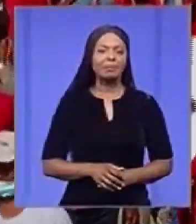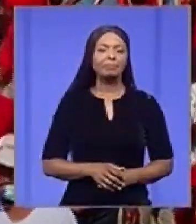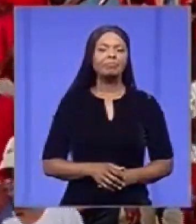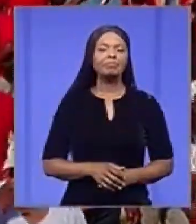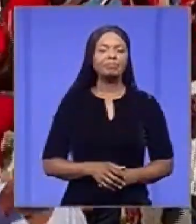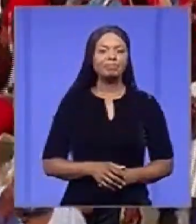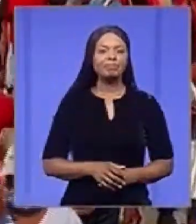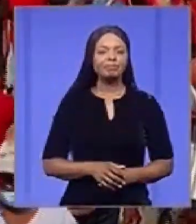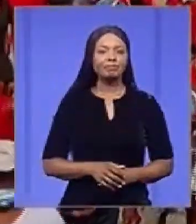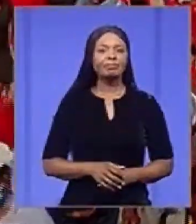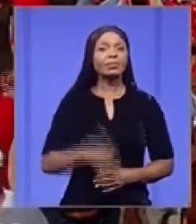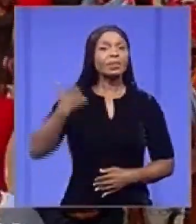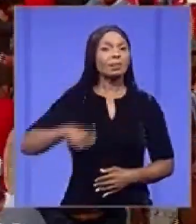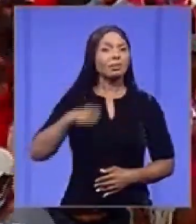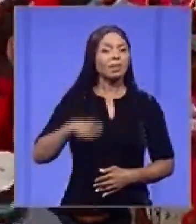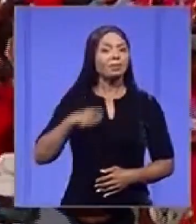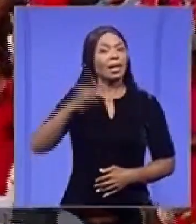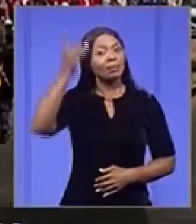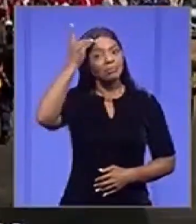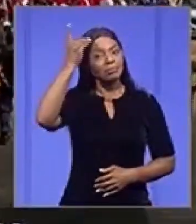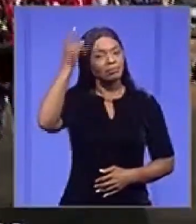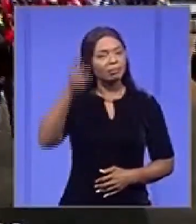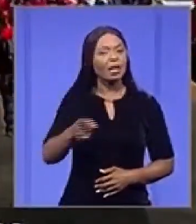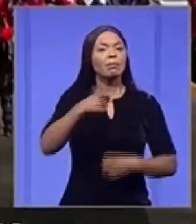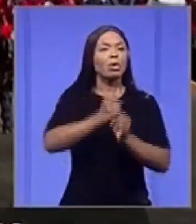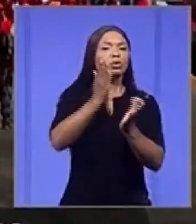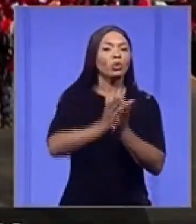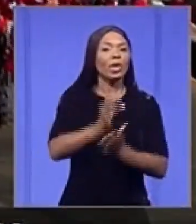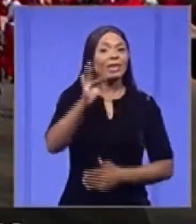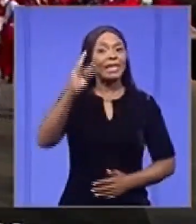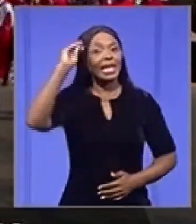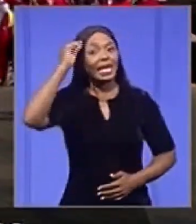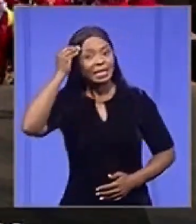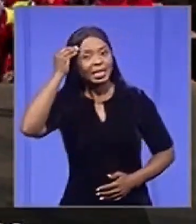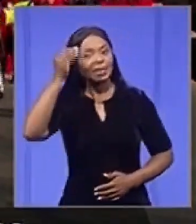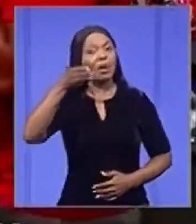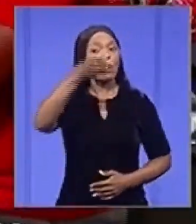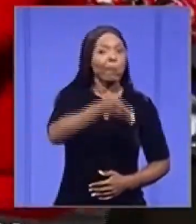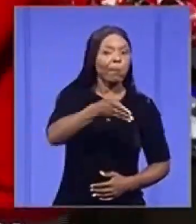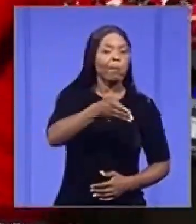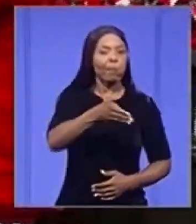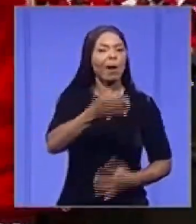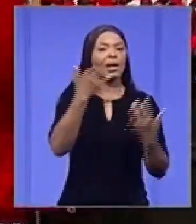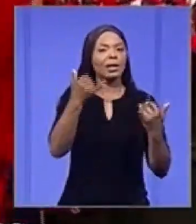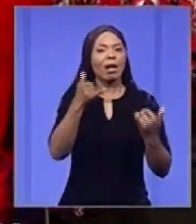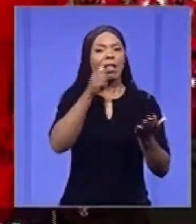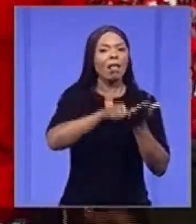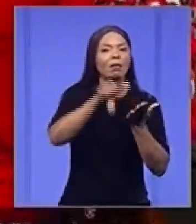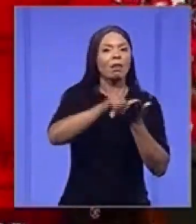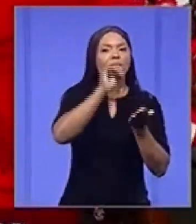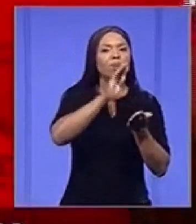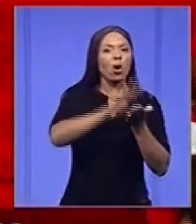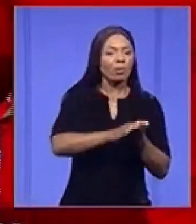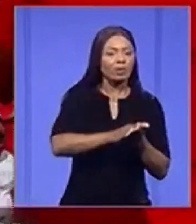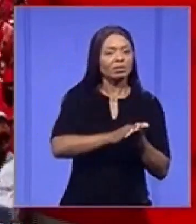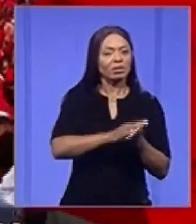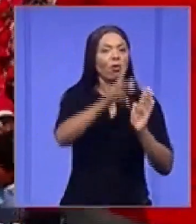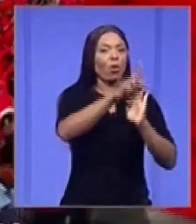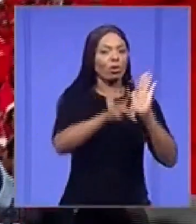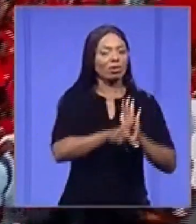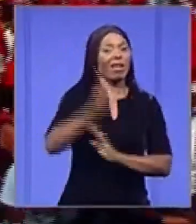Khabagare masepala wa eThekwini o netefaleditse ba opana le kgatlego ya go tsenela moletlo wa go thankgola tlankana ya maitlamo